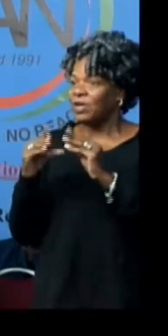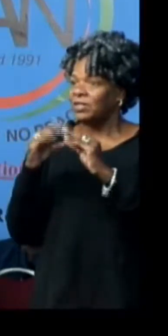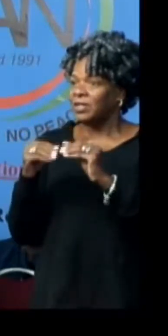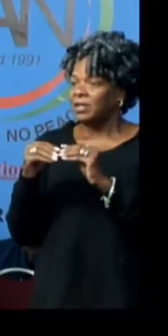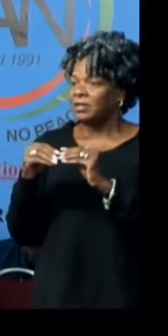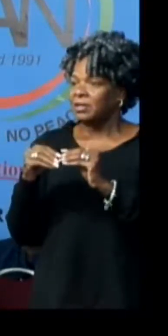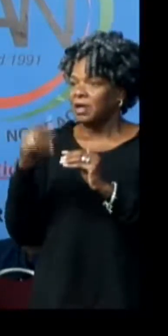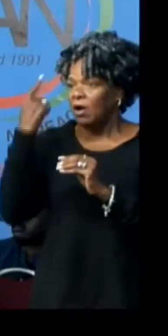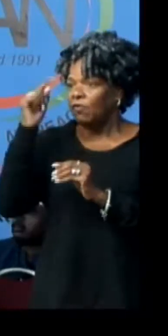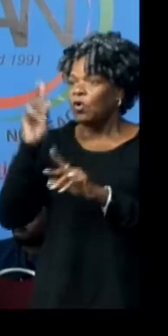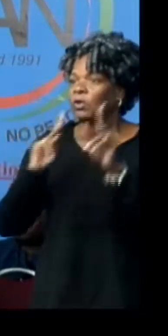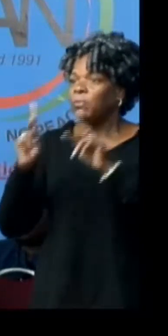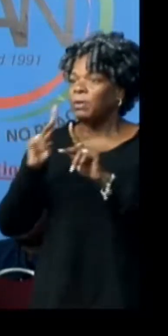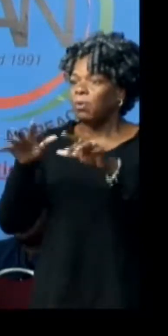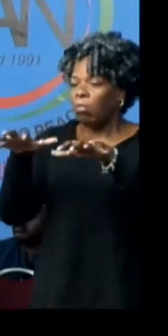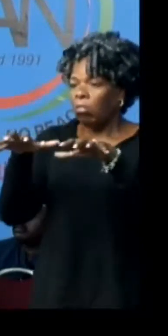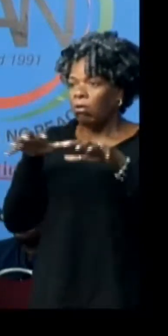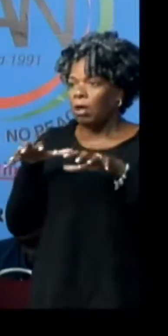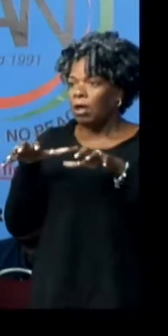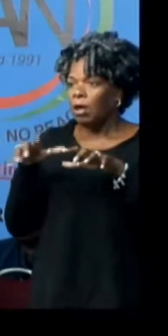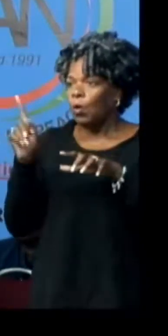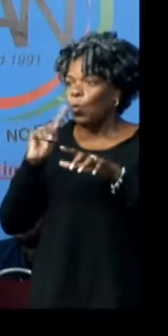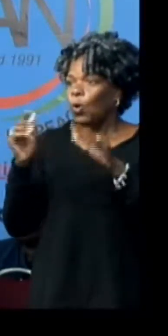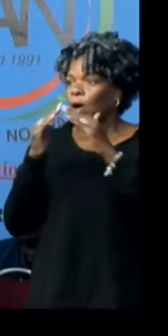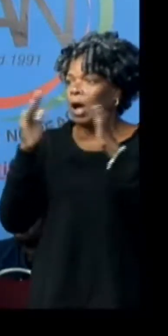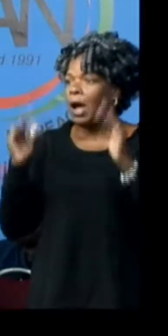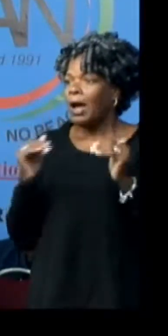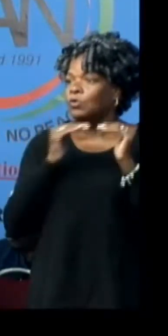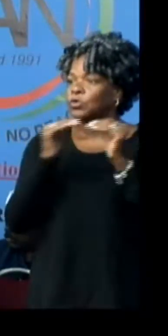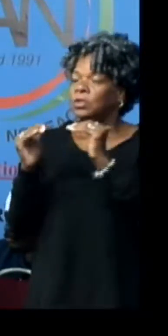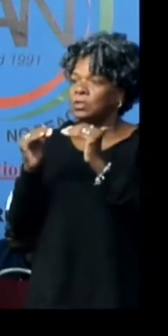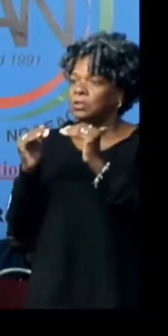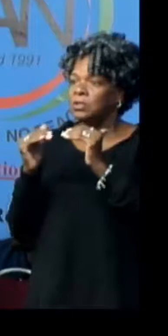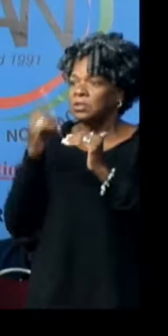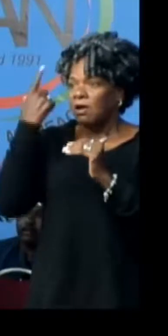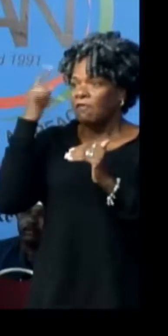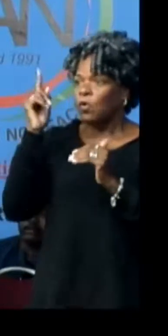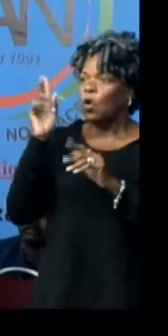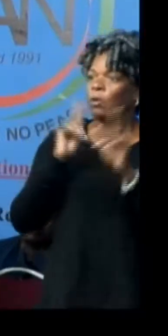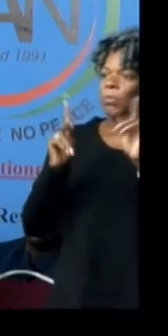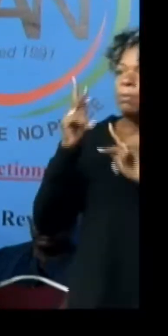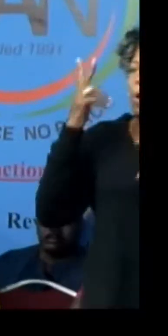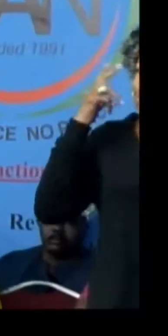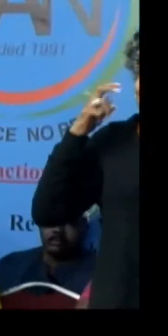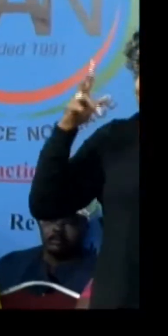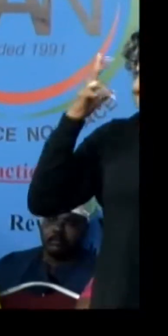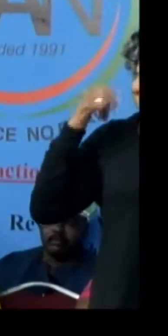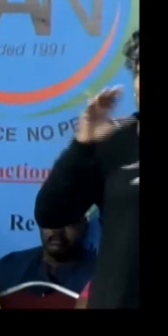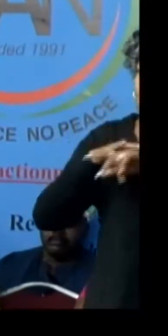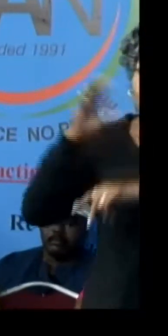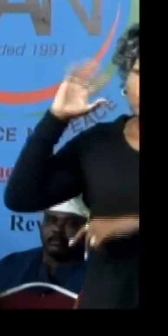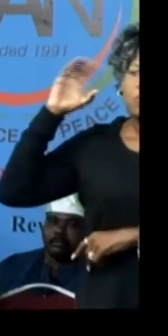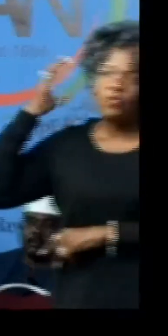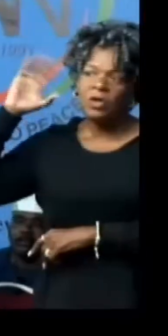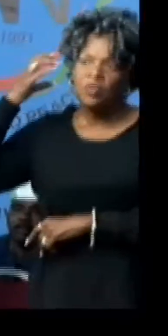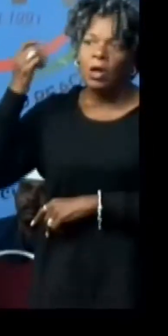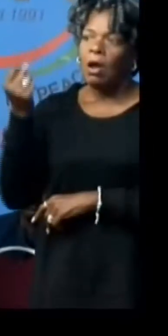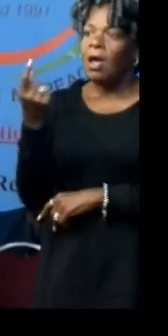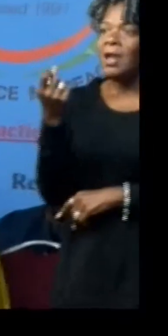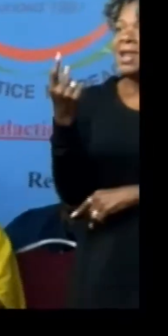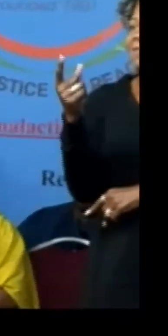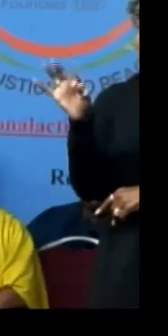in the House of Justice, and you that are listening live on 1190 WLIB AM in New